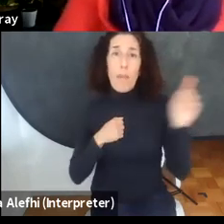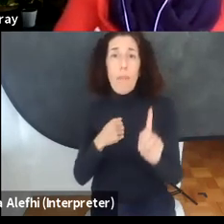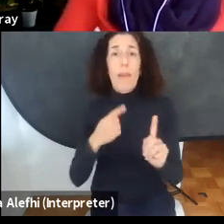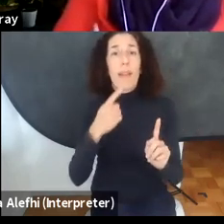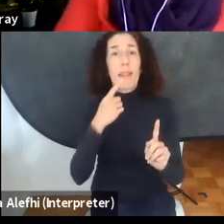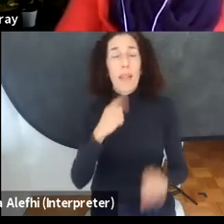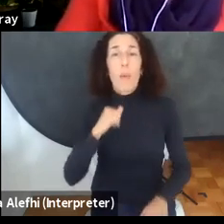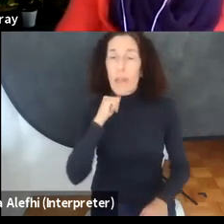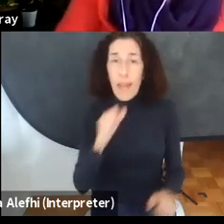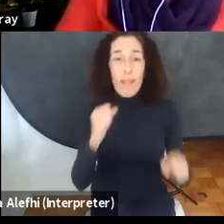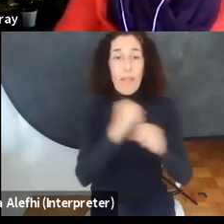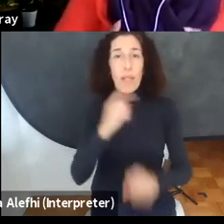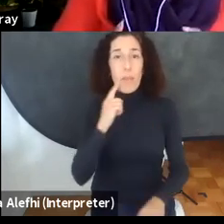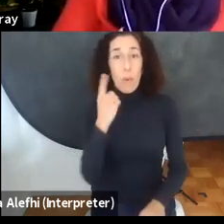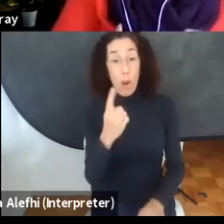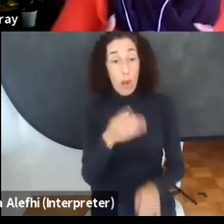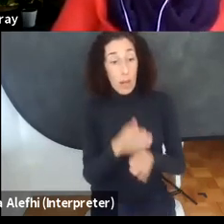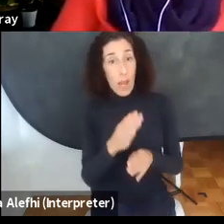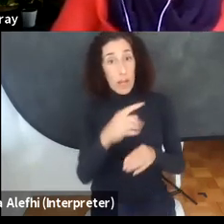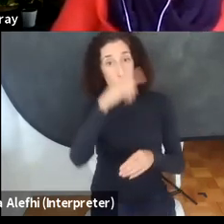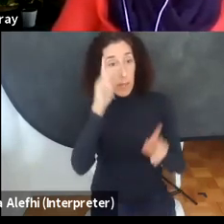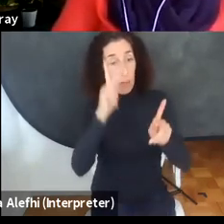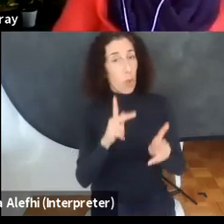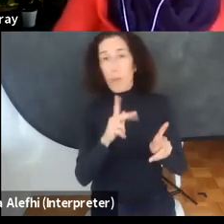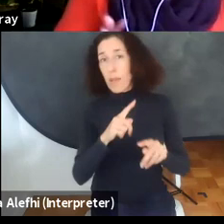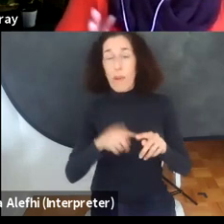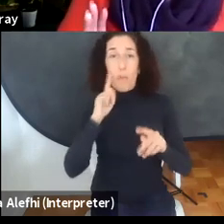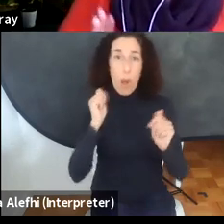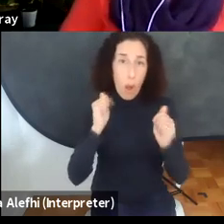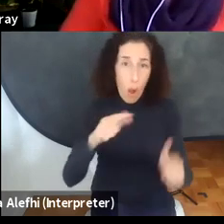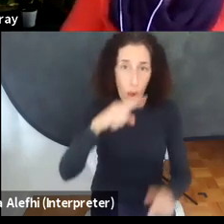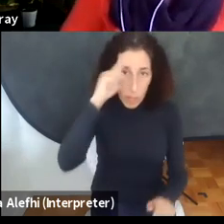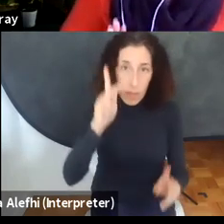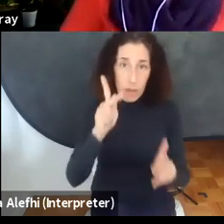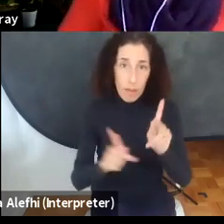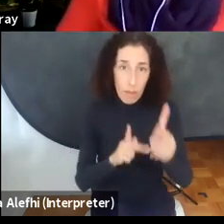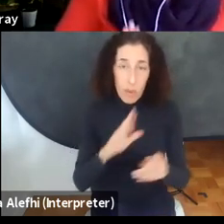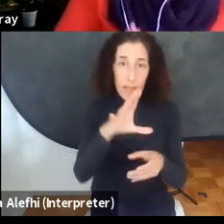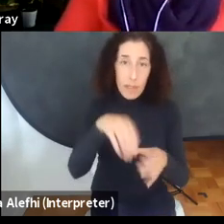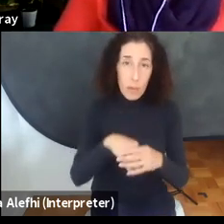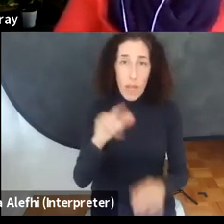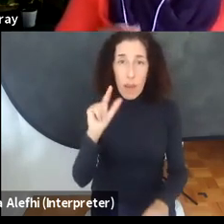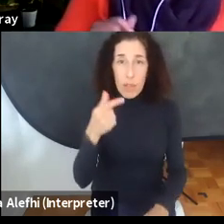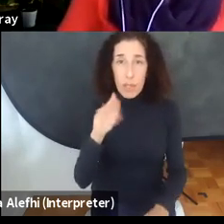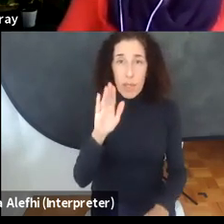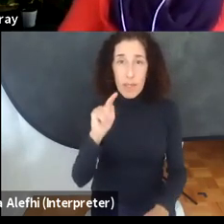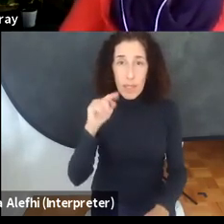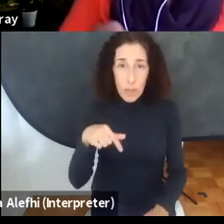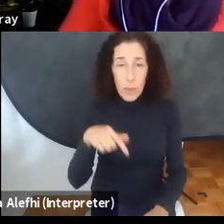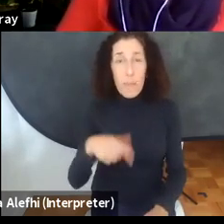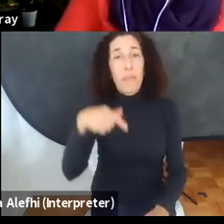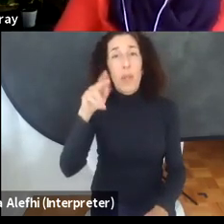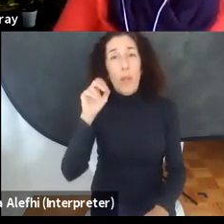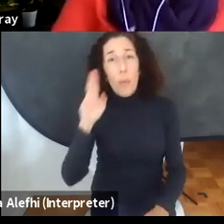one type of Black person, but we are fighting for Black folks who are also LGBTQ, who are women, who are femme, who are trans,